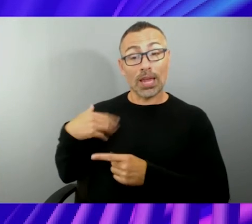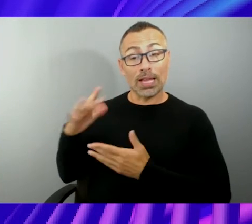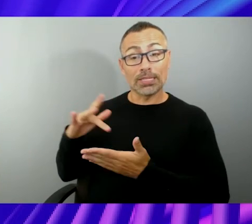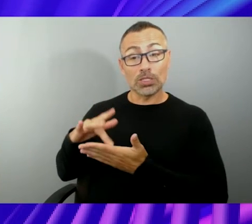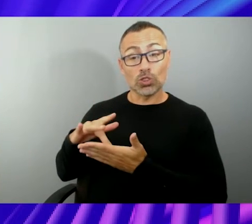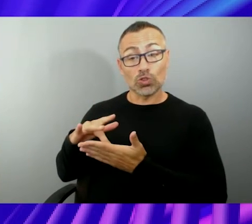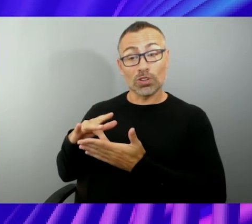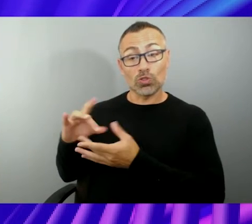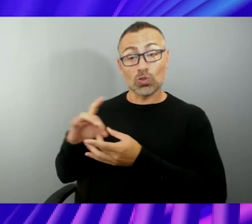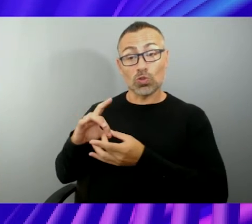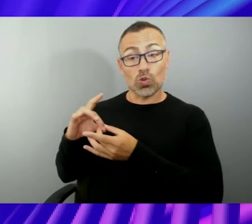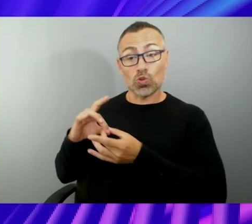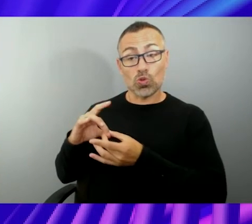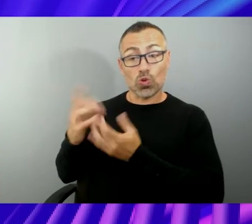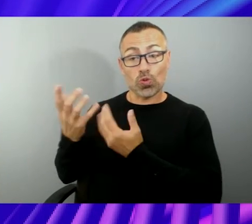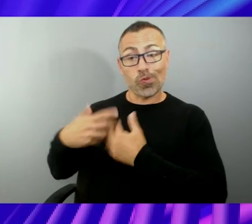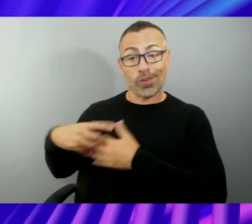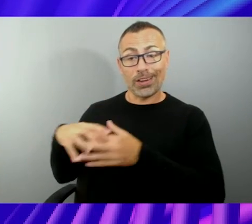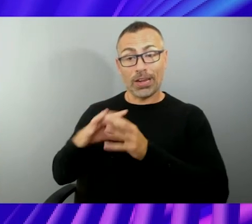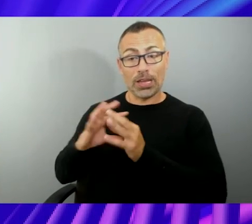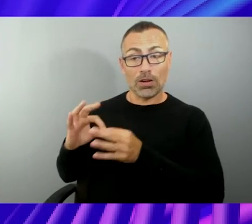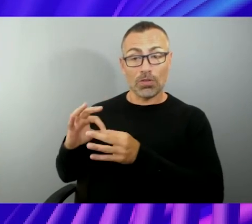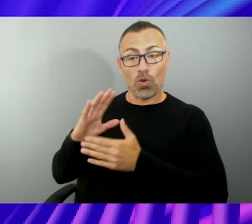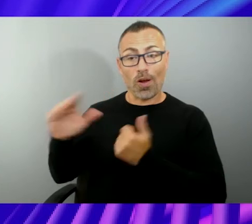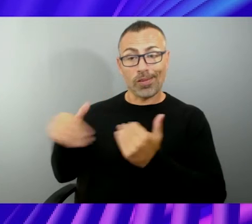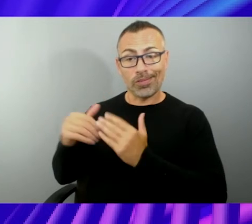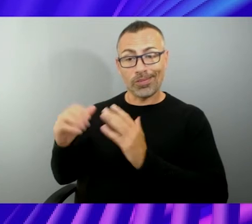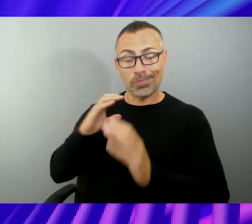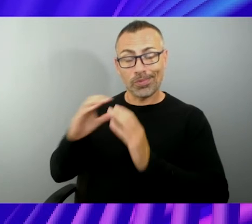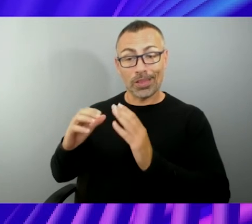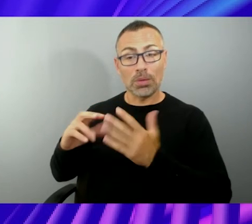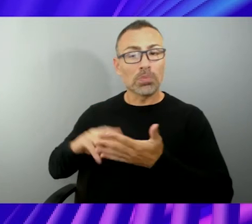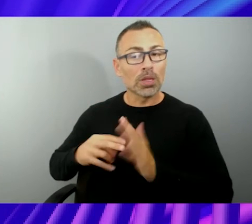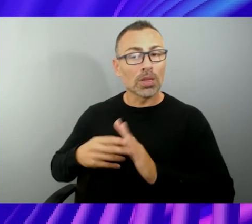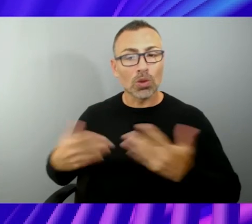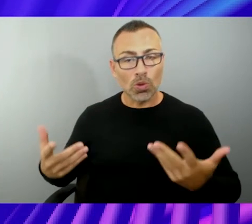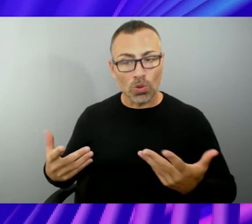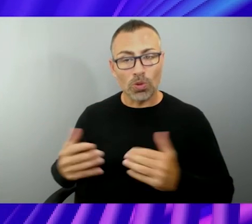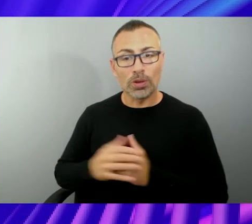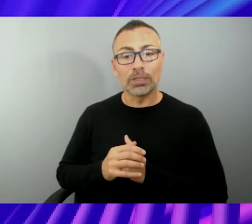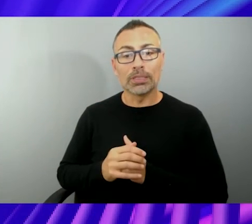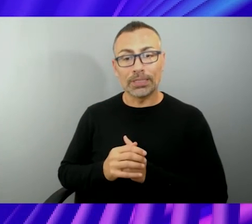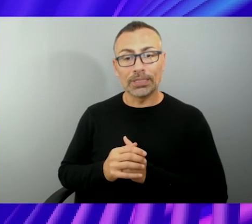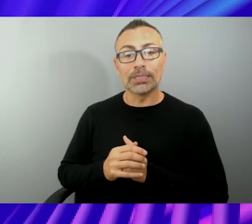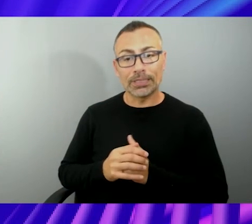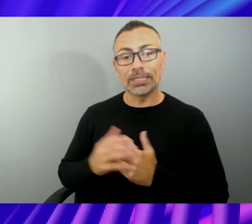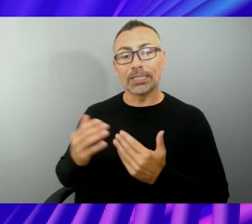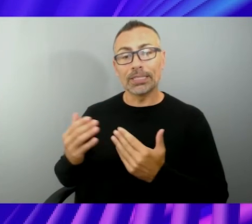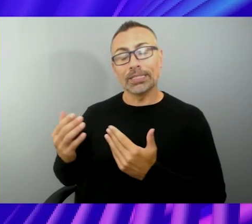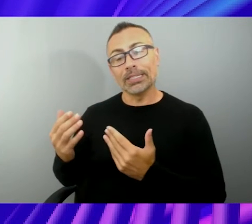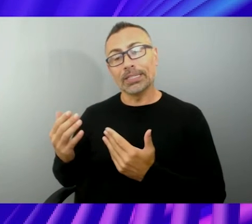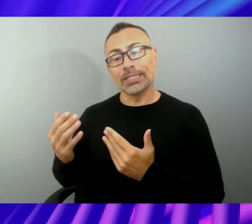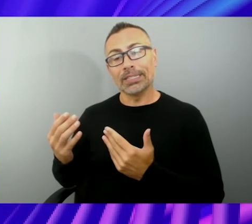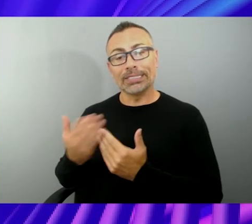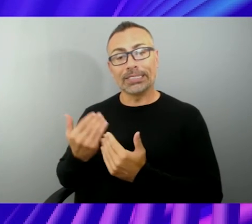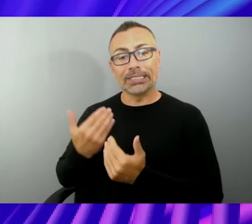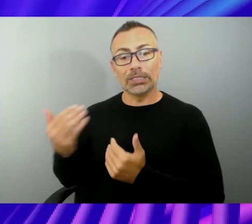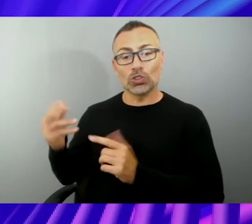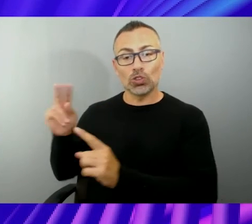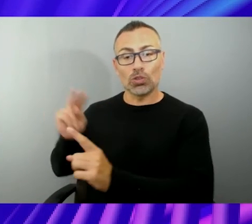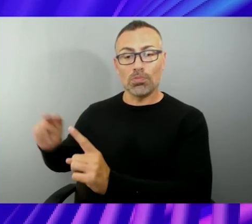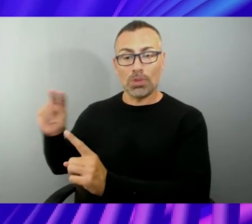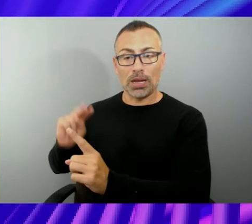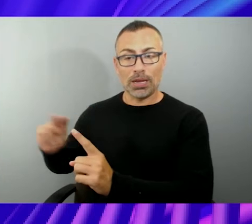coordinates all the communication, which means that it is easier to, in relation to choreography, it is easier to monitor and observe the